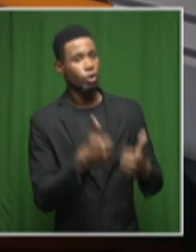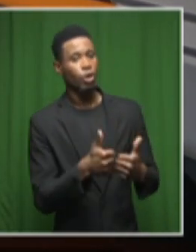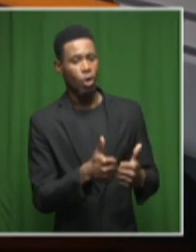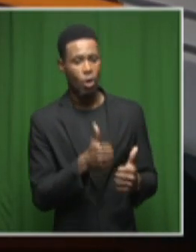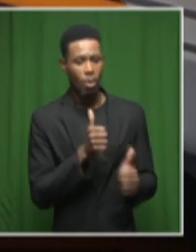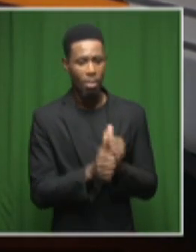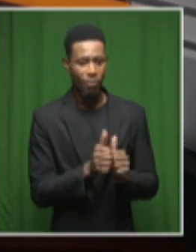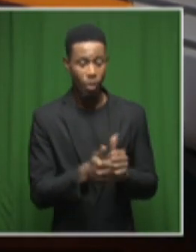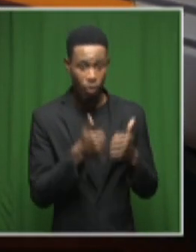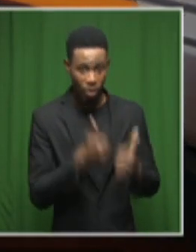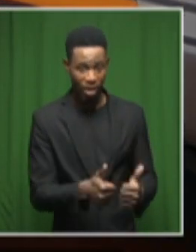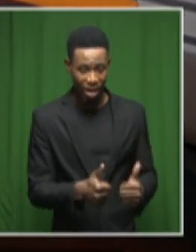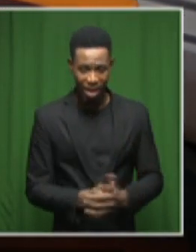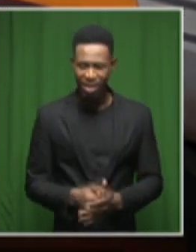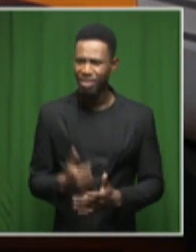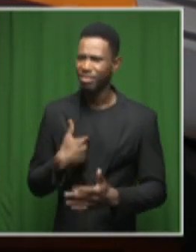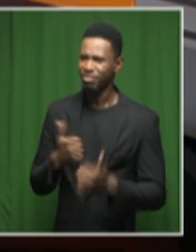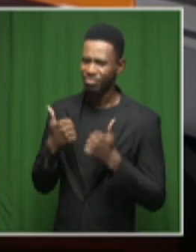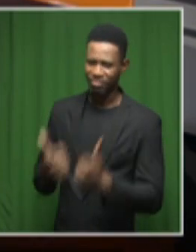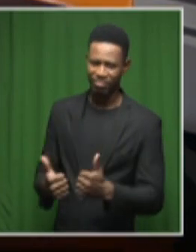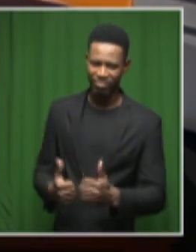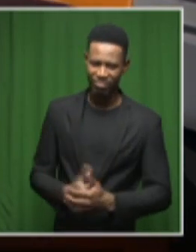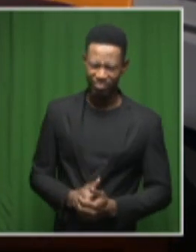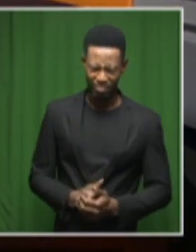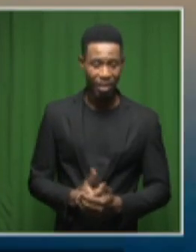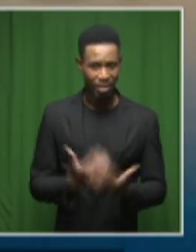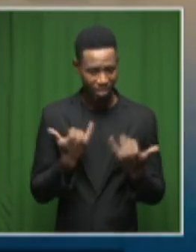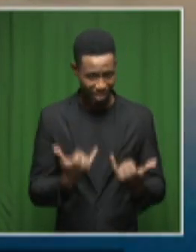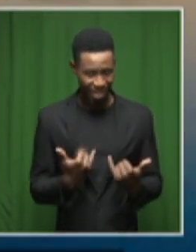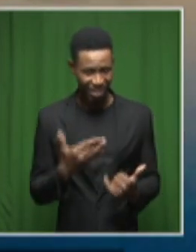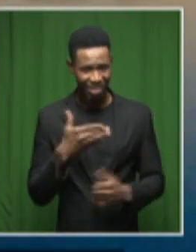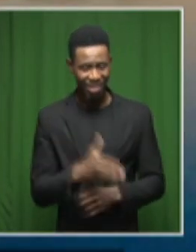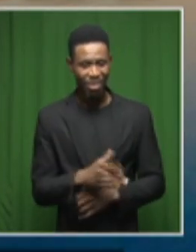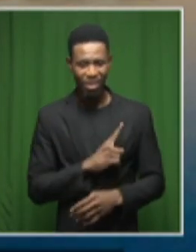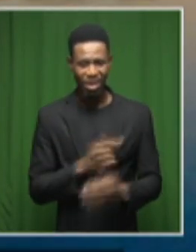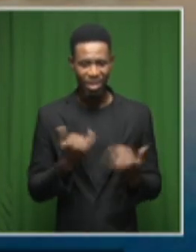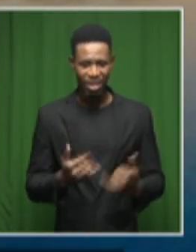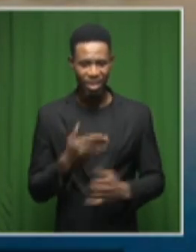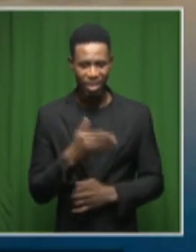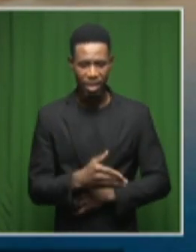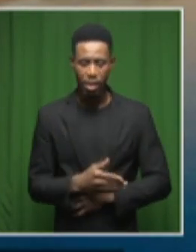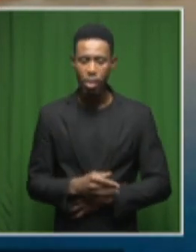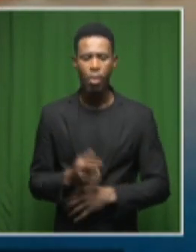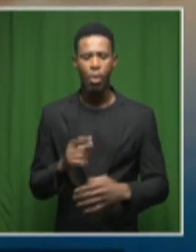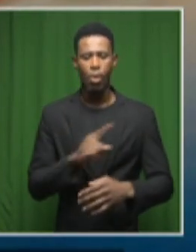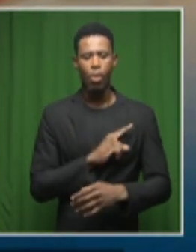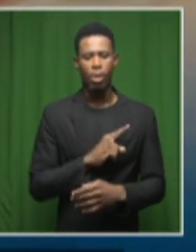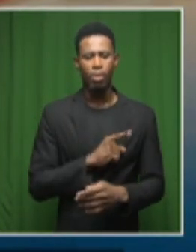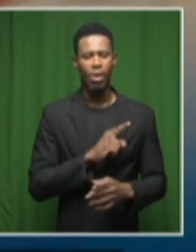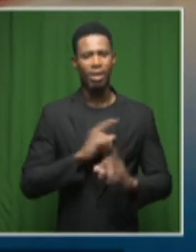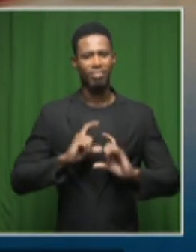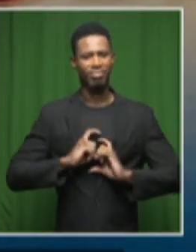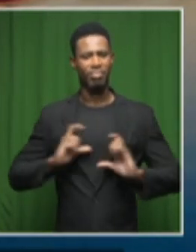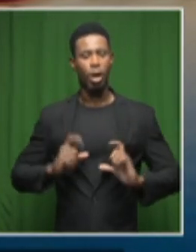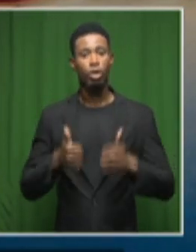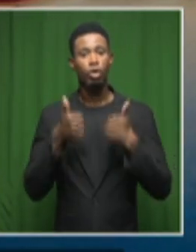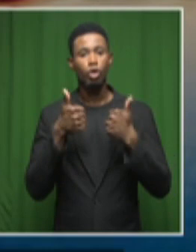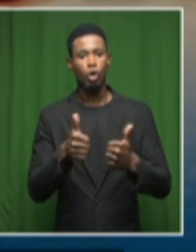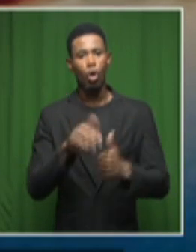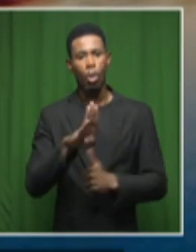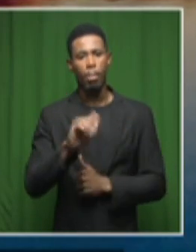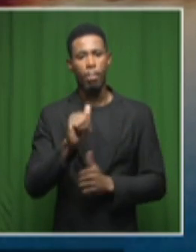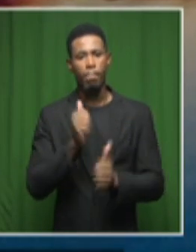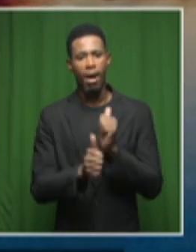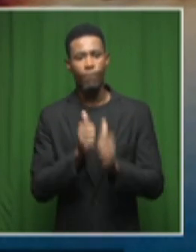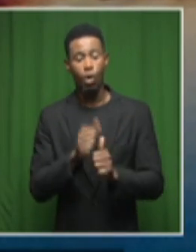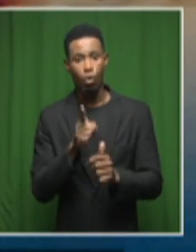grand. That's where we When I'm actually are. reading his T-shirt. That's where we are. That's That's where actually we a are. beautiful. I would call it a message, or is it a Yeah. movement?